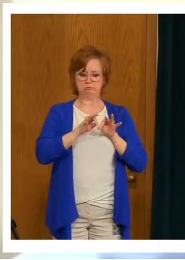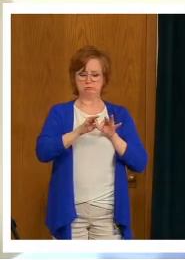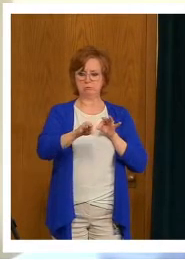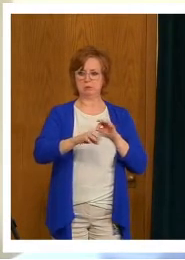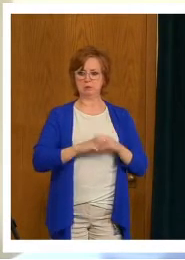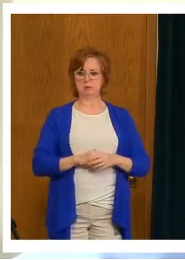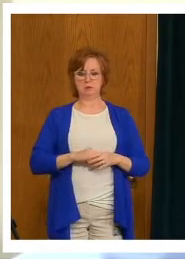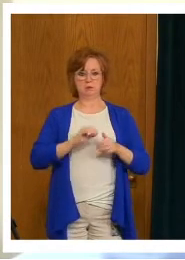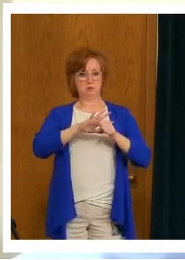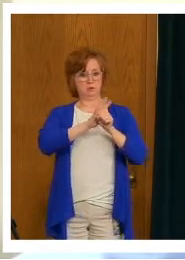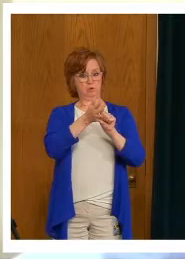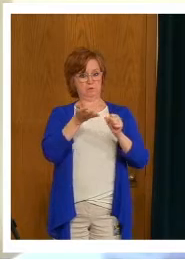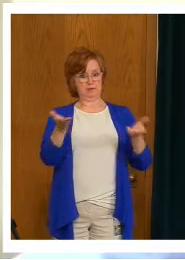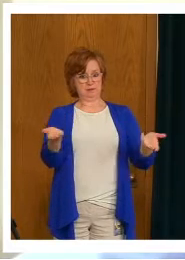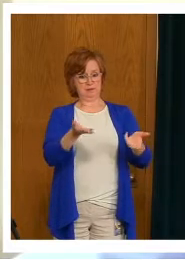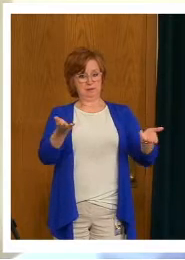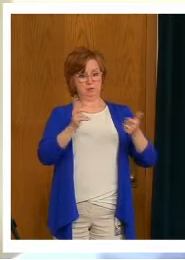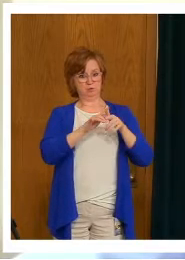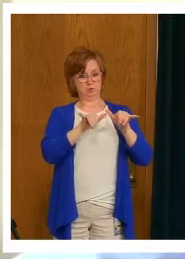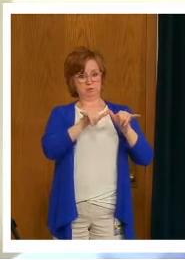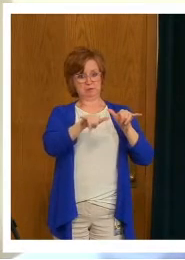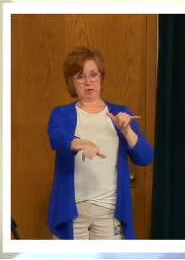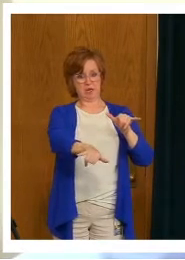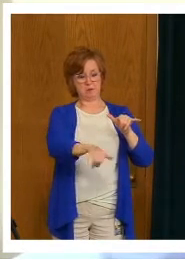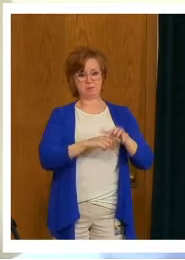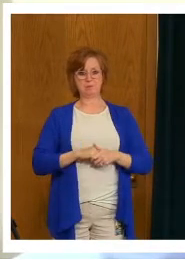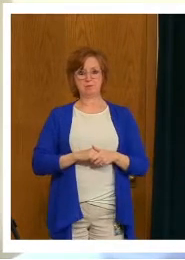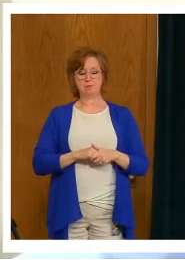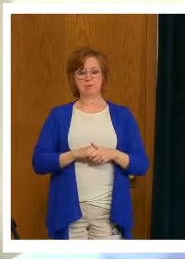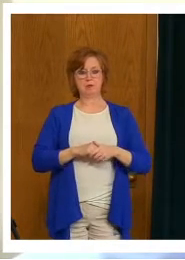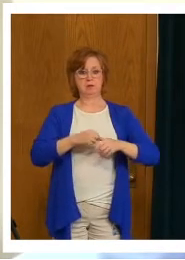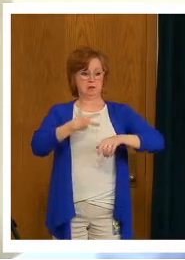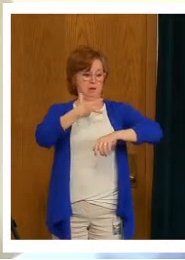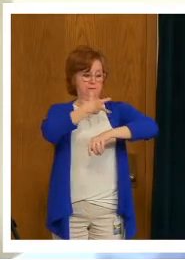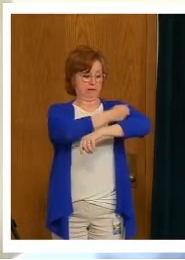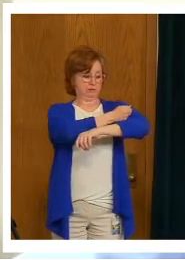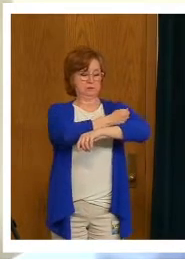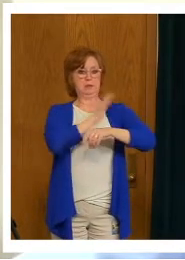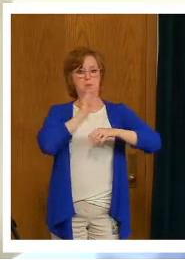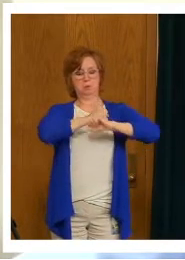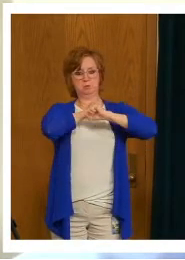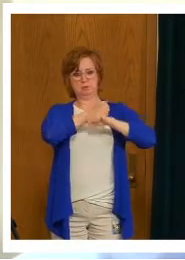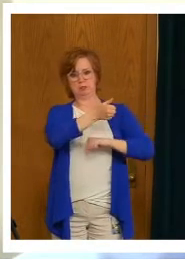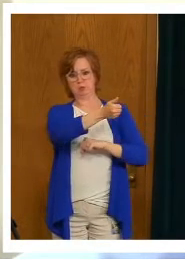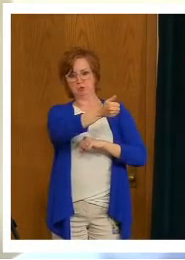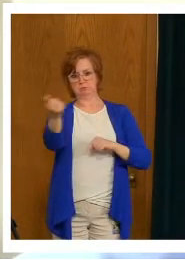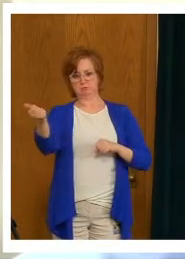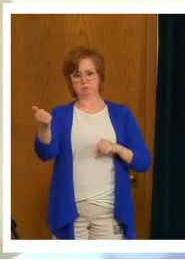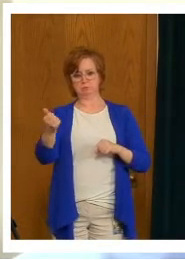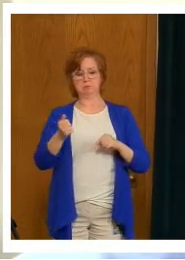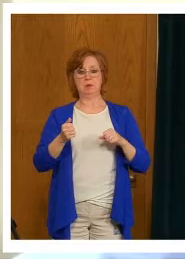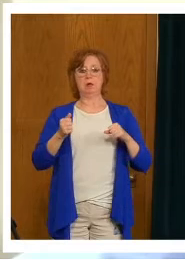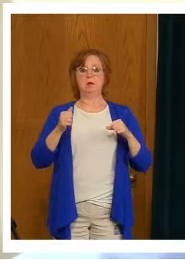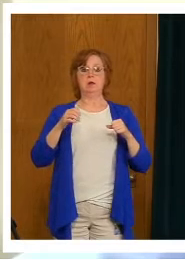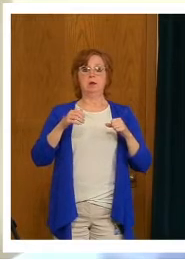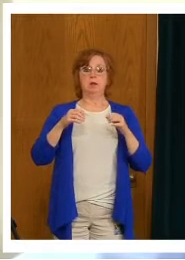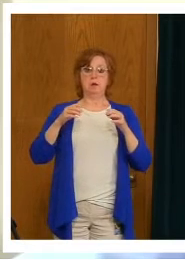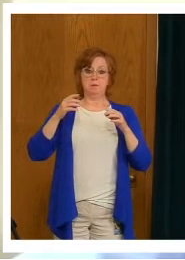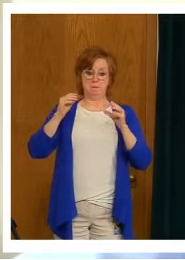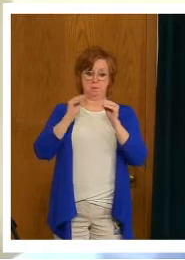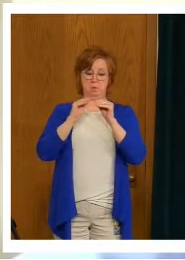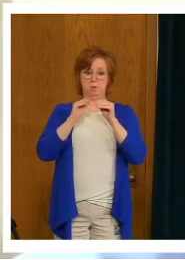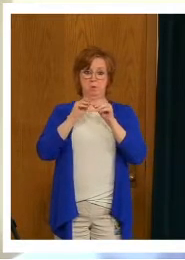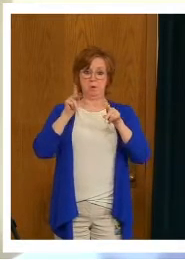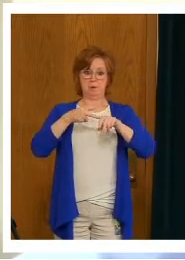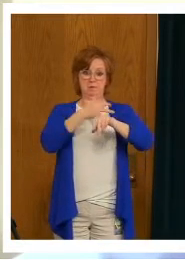you to a very high extent. And the more of us that are vaccinated, the more of a community immunity we have